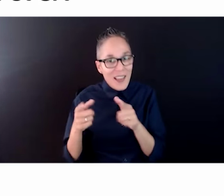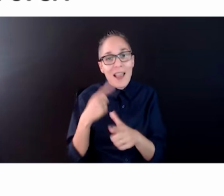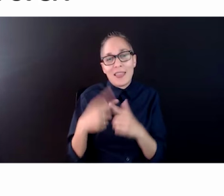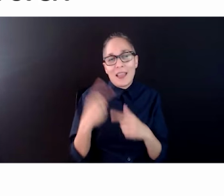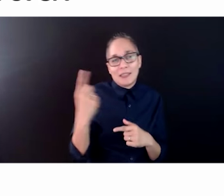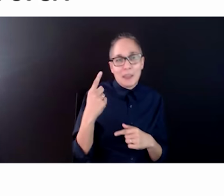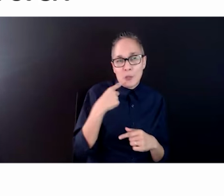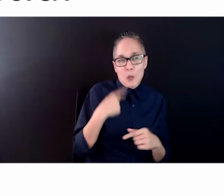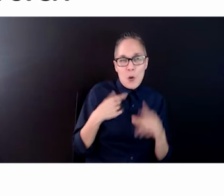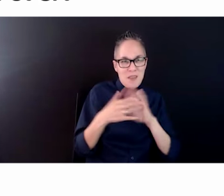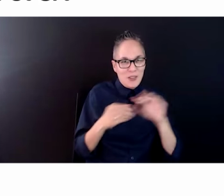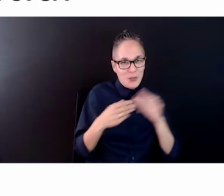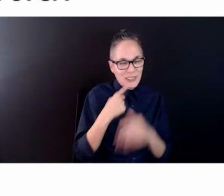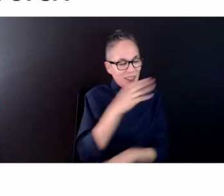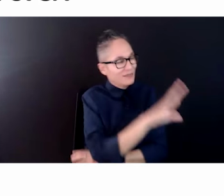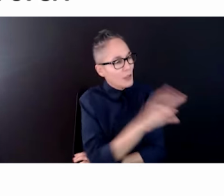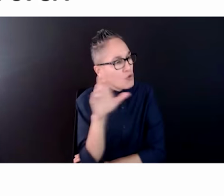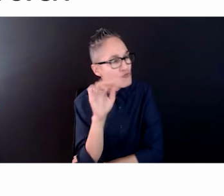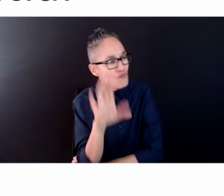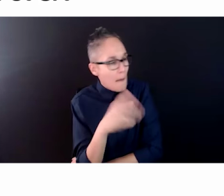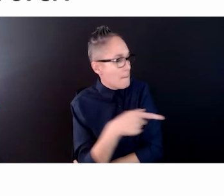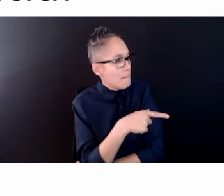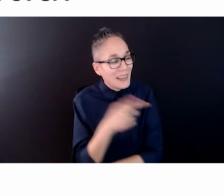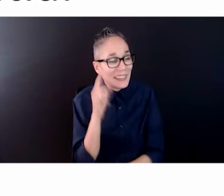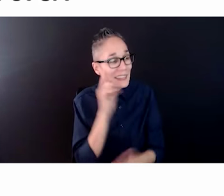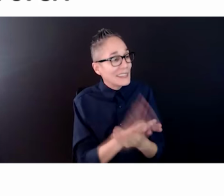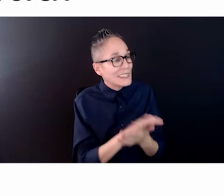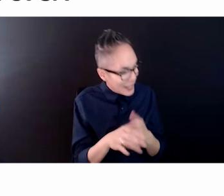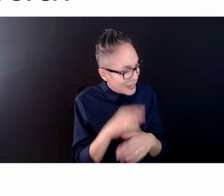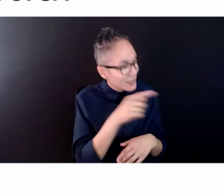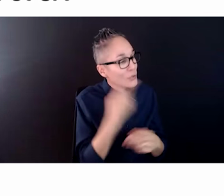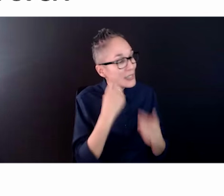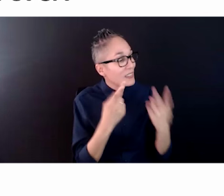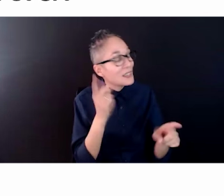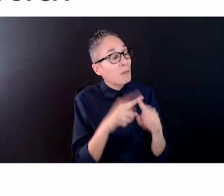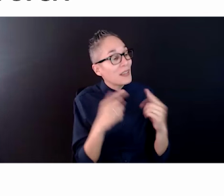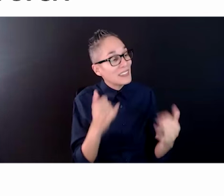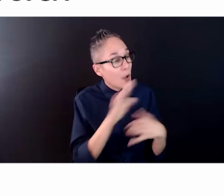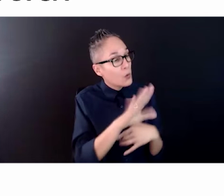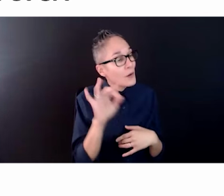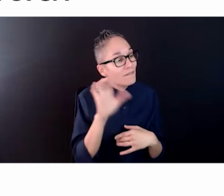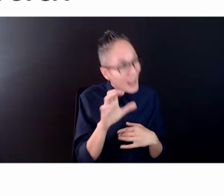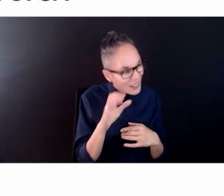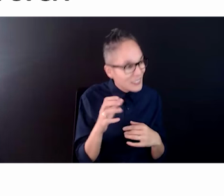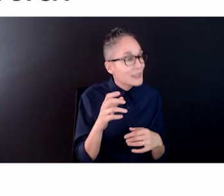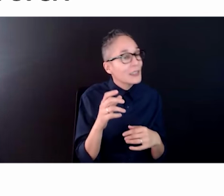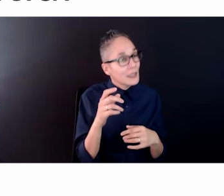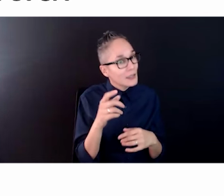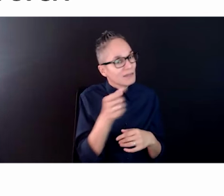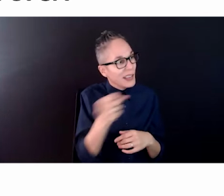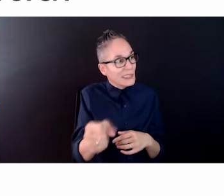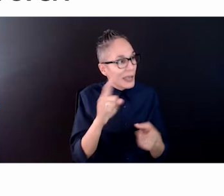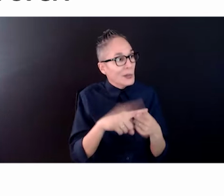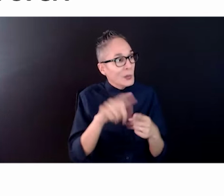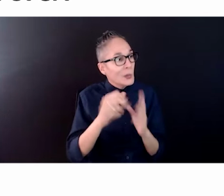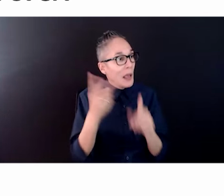told me after a while. They said, listen, Rob, it's nice for you to visit us as an old friend, but you're now faculty assigned to the applied technology